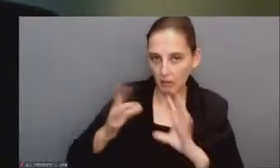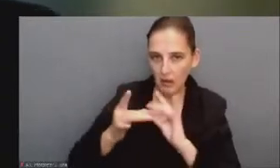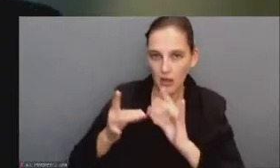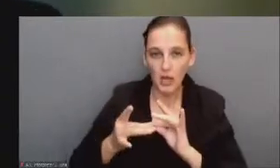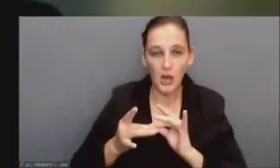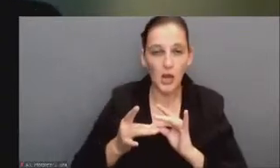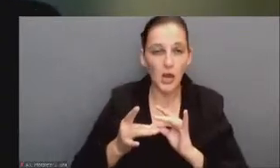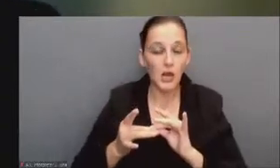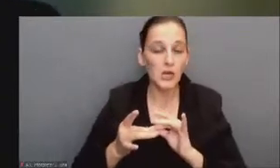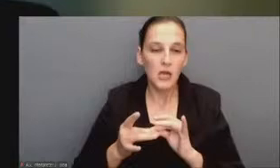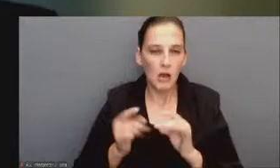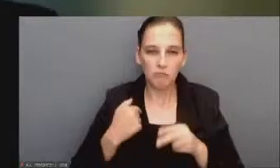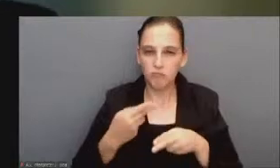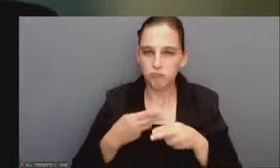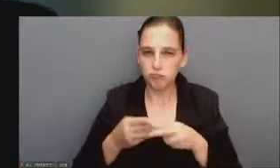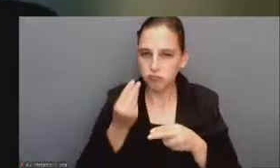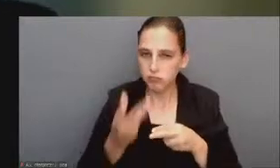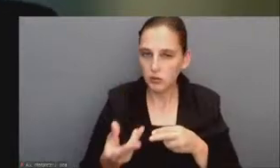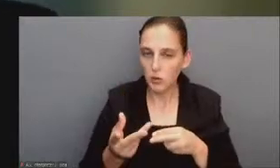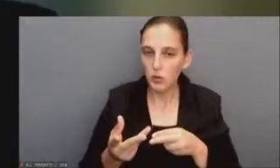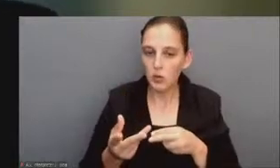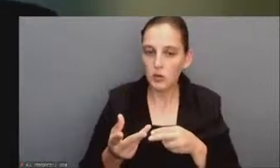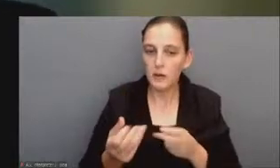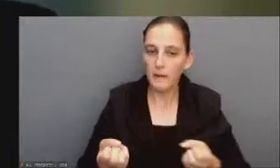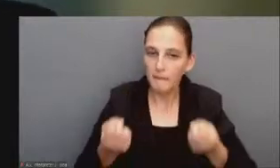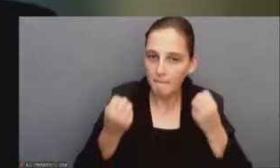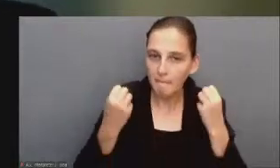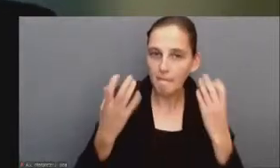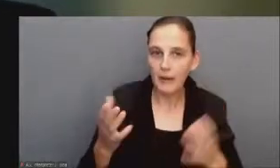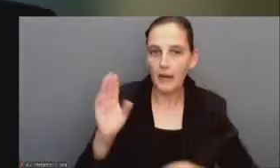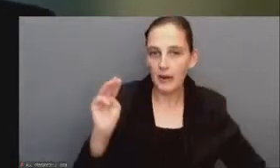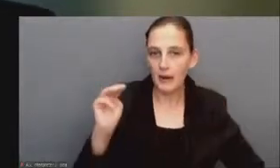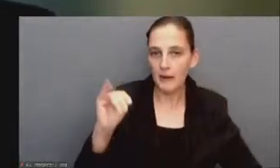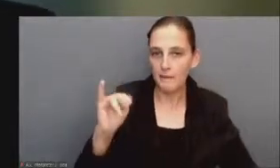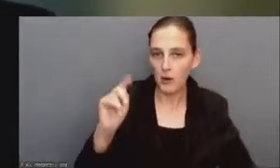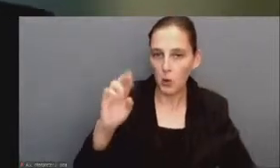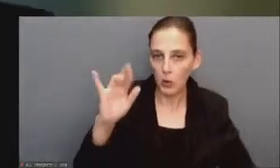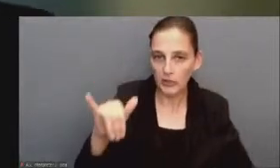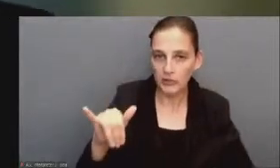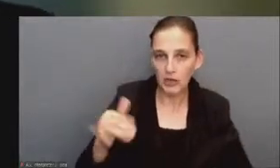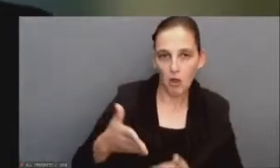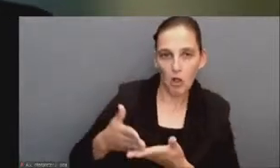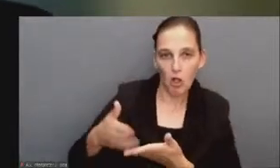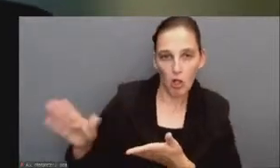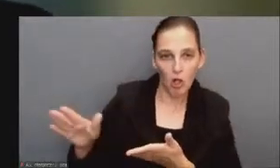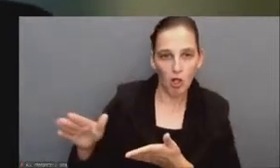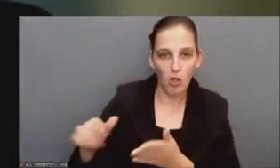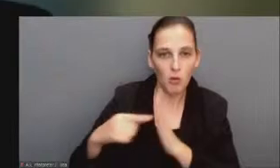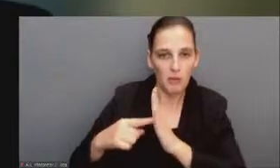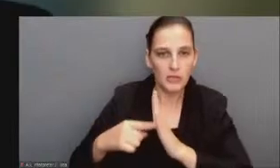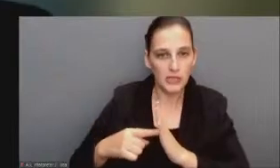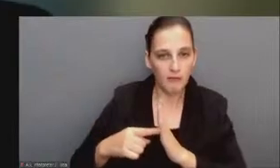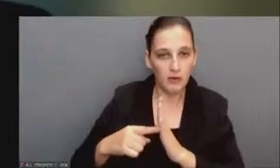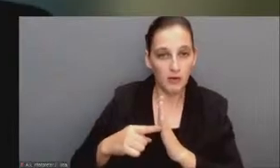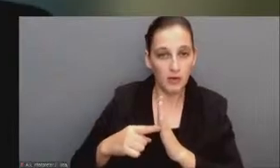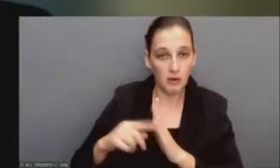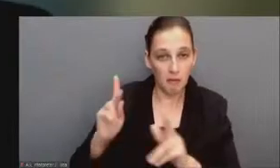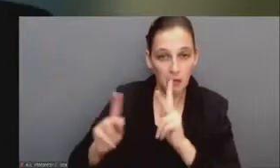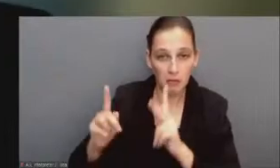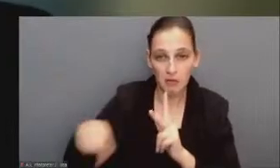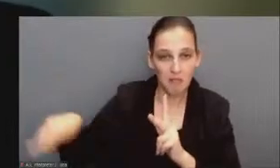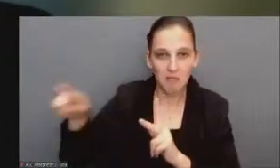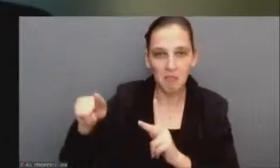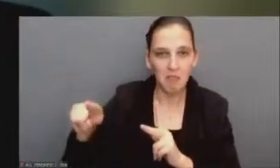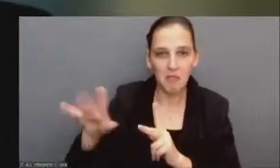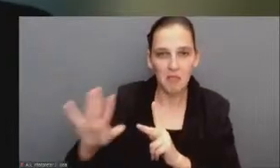many minoritized and underrepresented populations really have not been counted in terms of just figuring